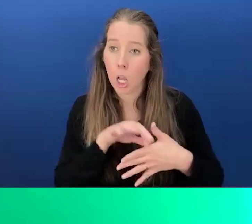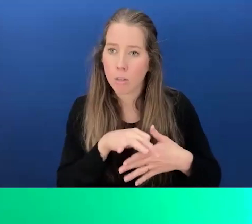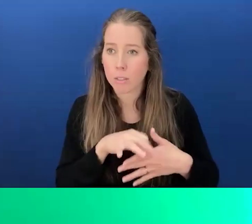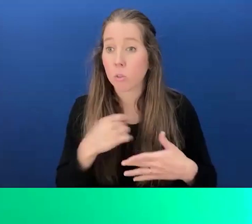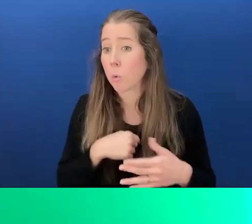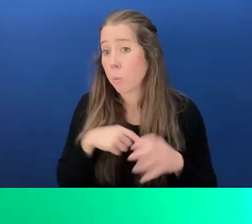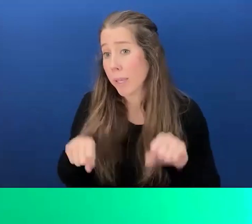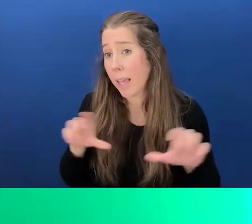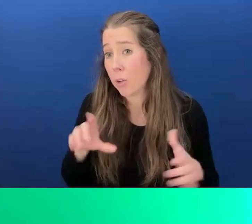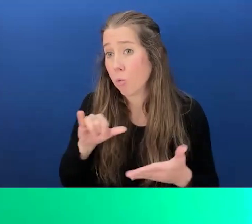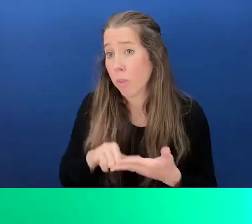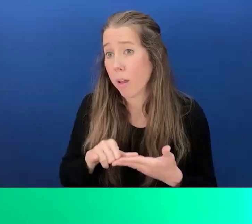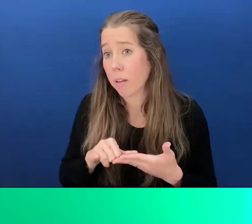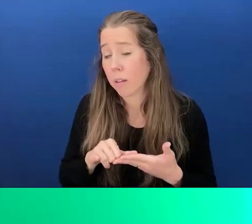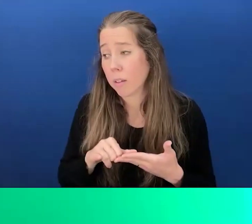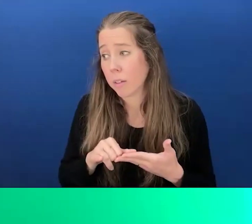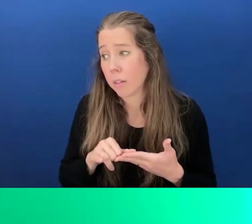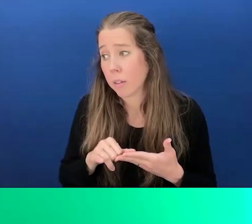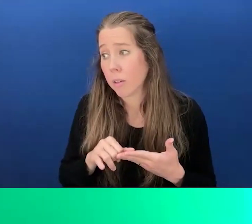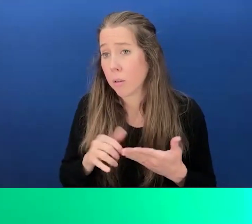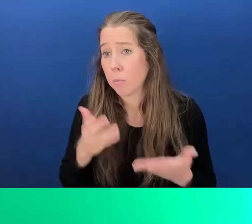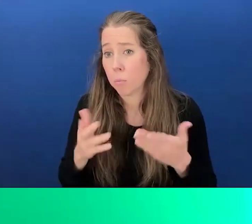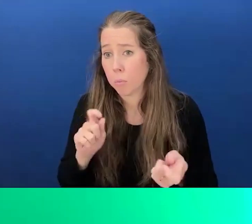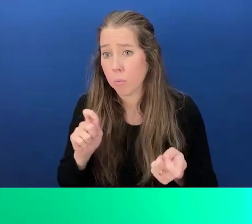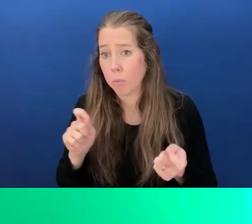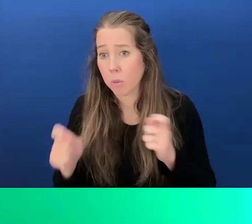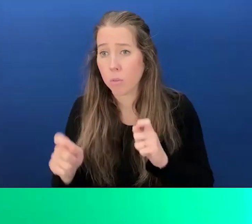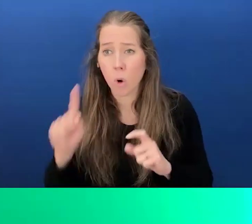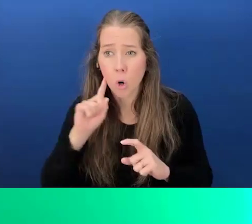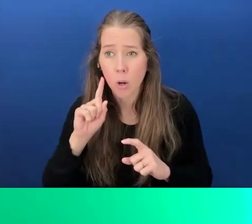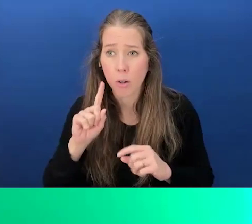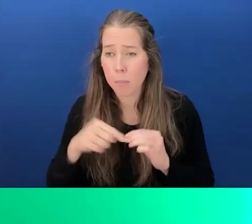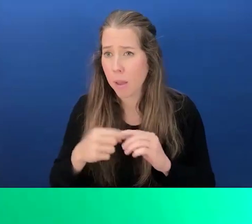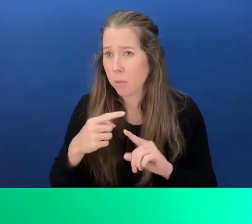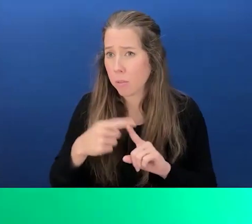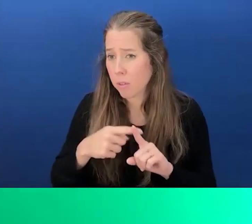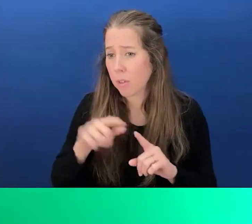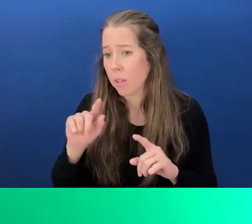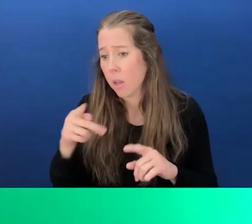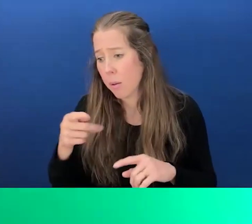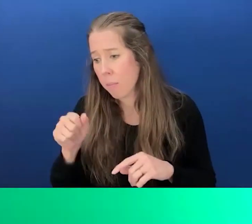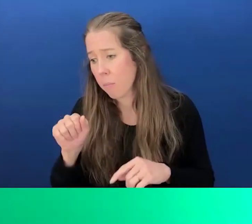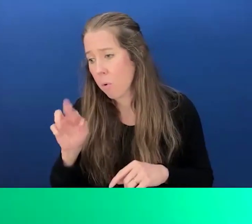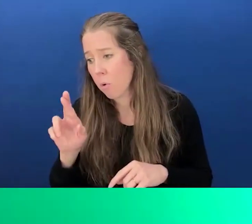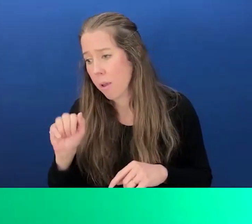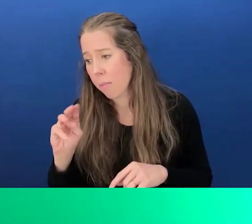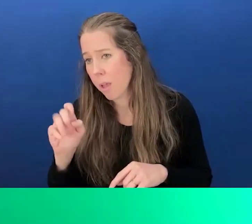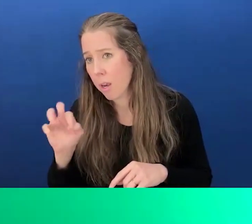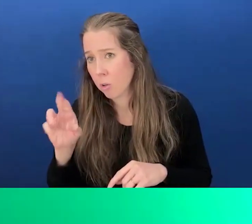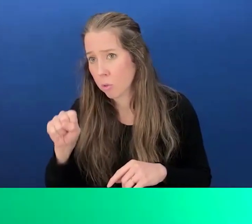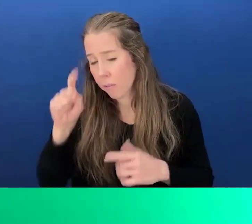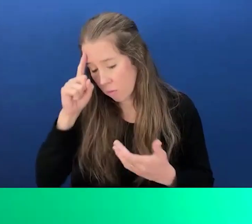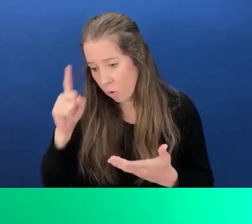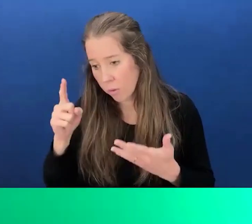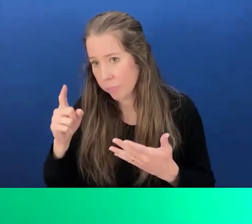can do that, and you've all probably heard of temperature. There are parameters that are there's 4 of the